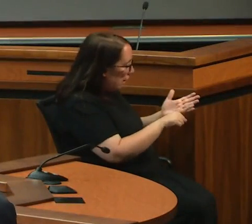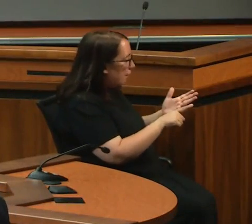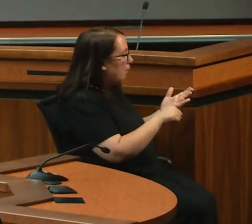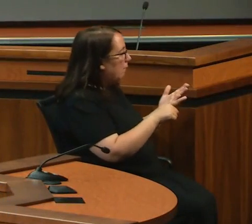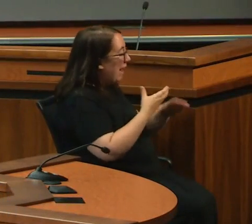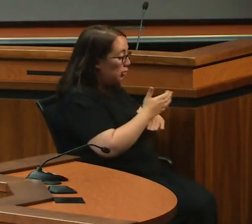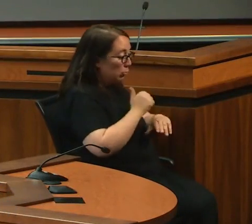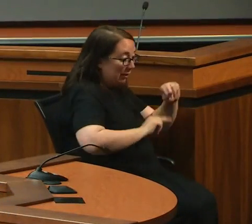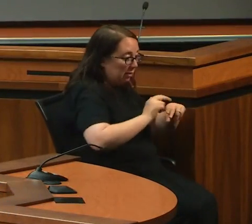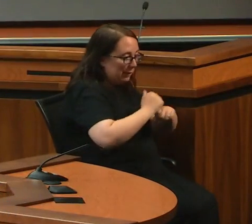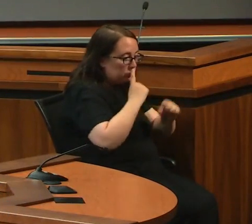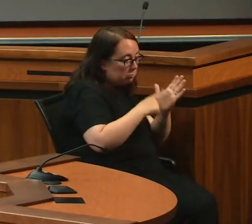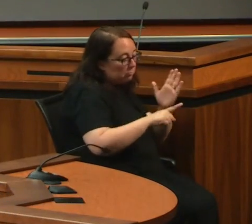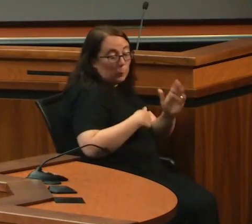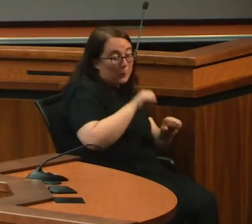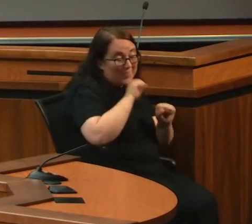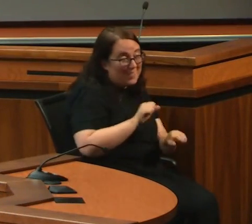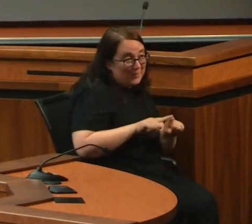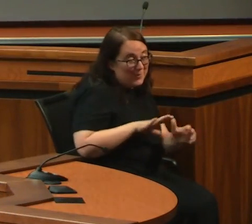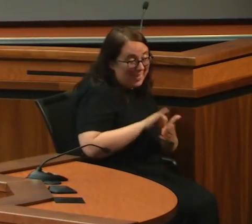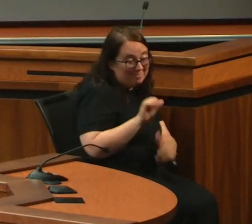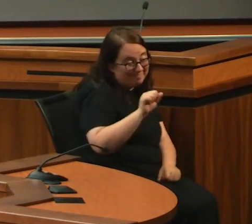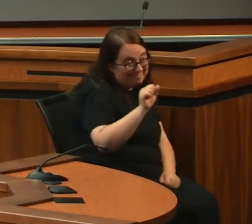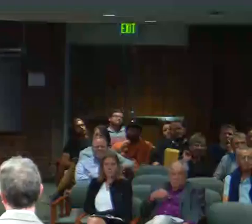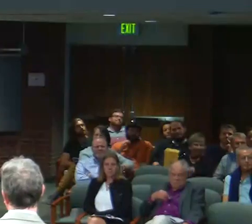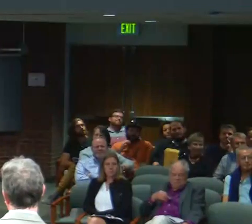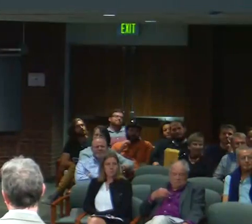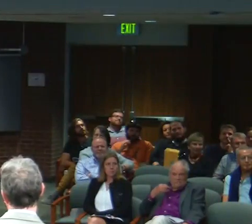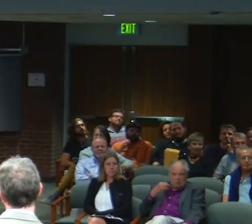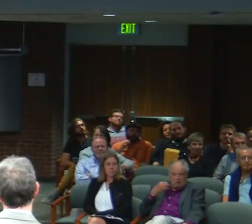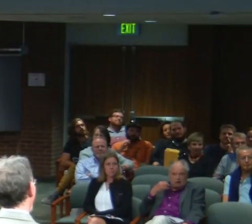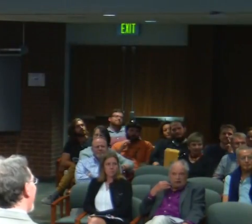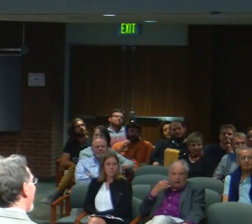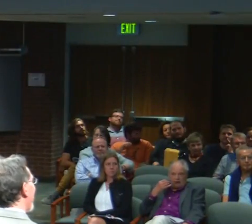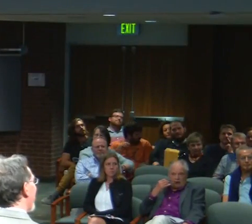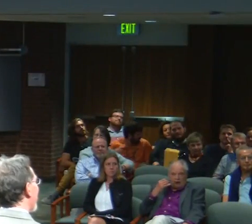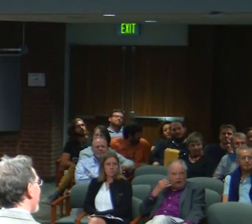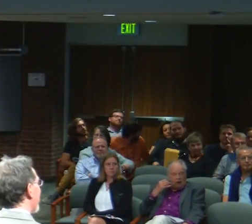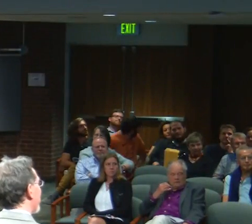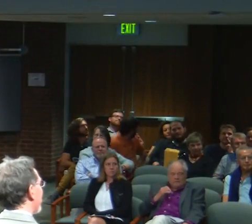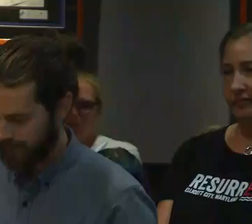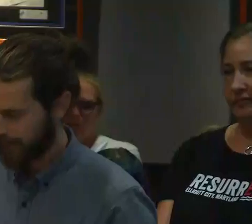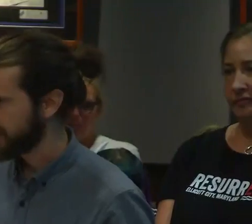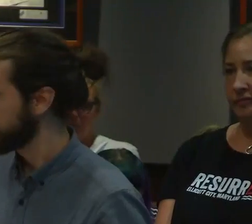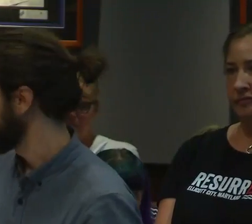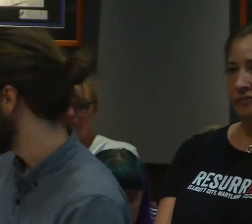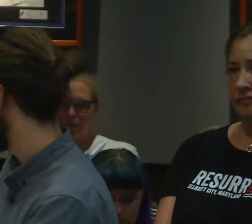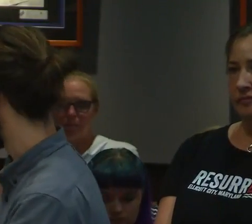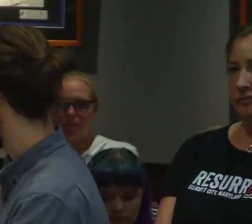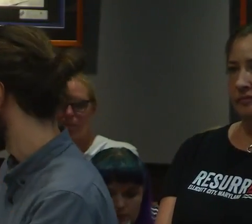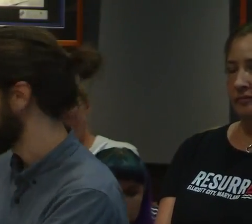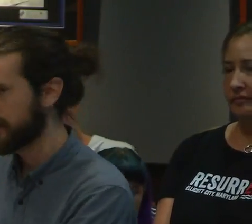sort of improvements. Yeah. Yeah, we'd love to do that. That would be interesting. Recommendation. It'd be interesting. And then